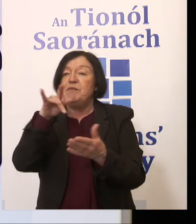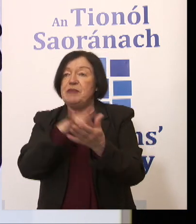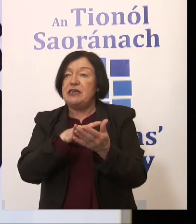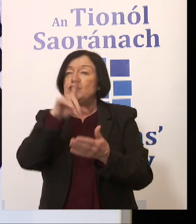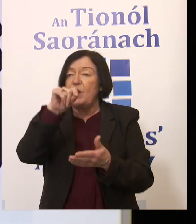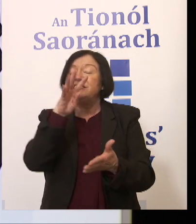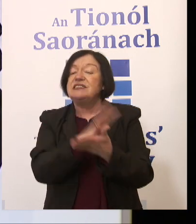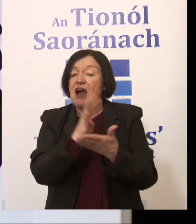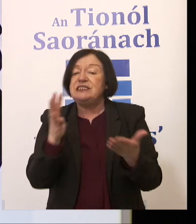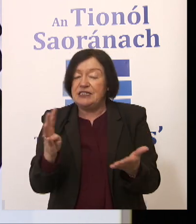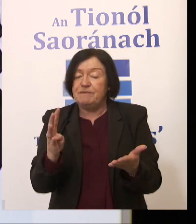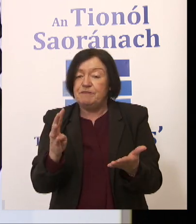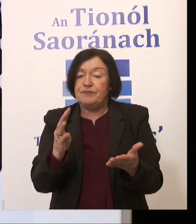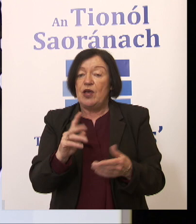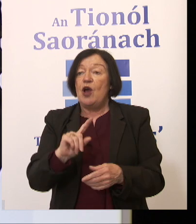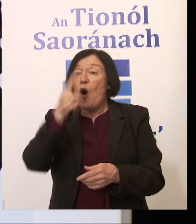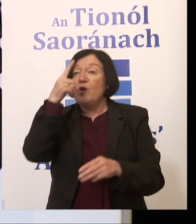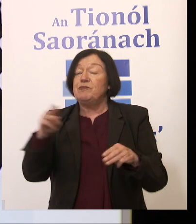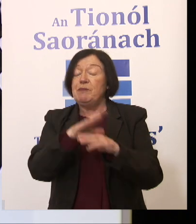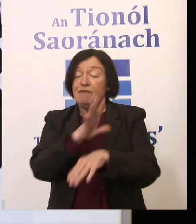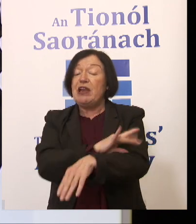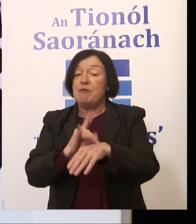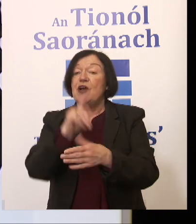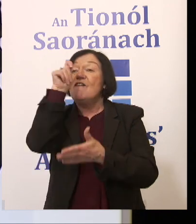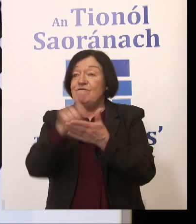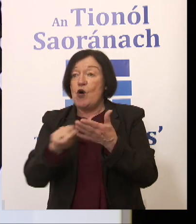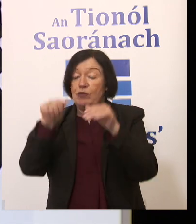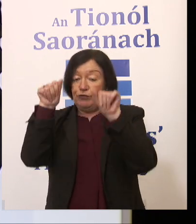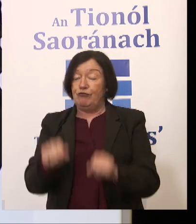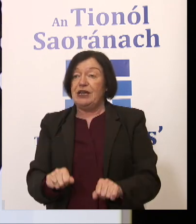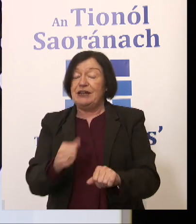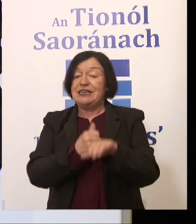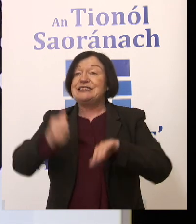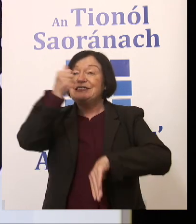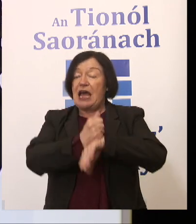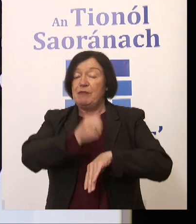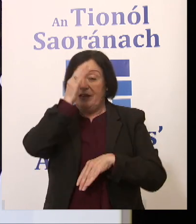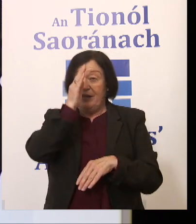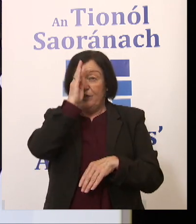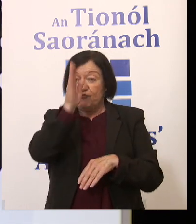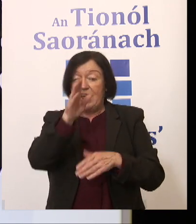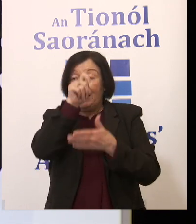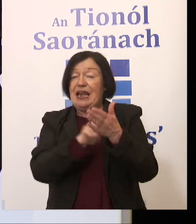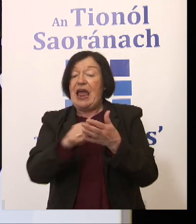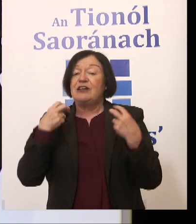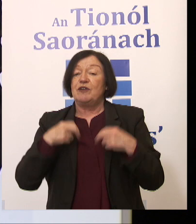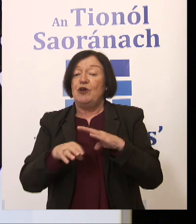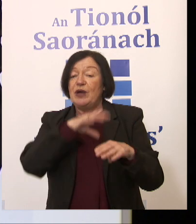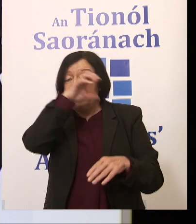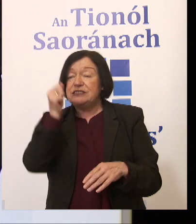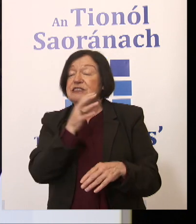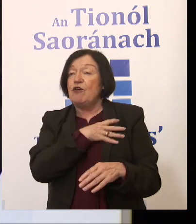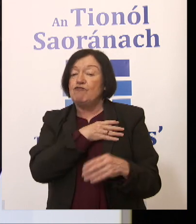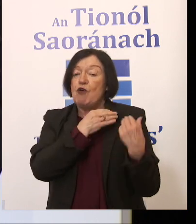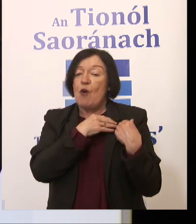mid-2019, and only the people of Limerick voted in favour of establishing that directly elected mayor with executive functions,